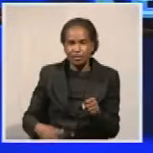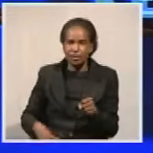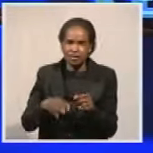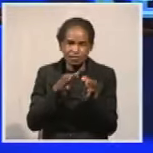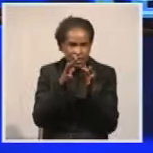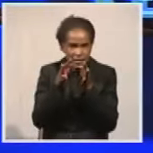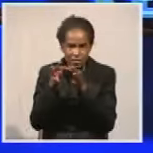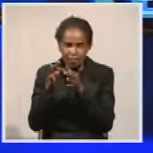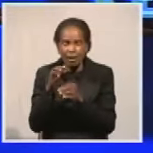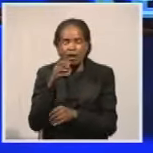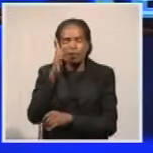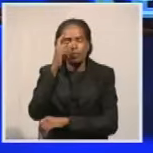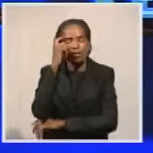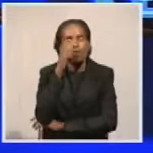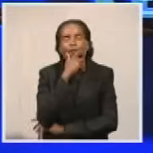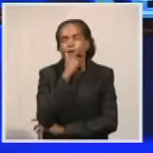thinking of it,